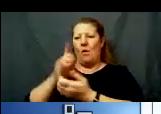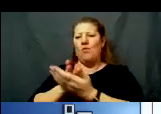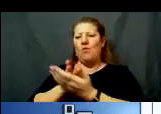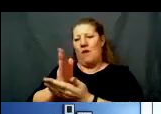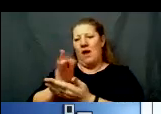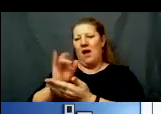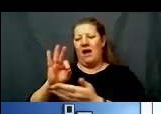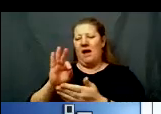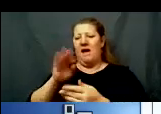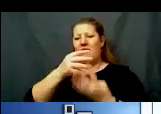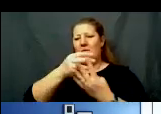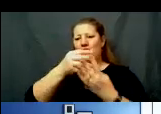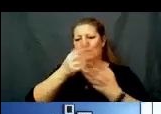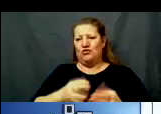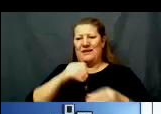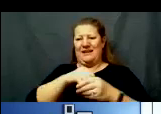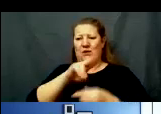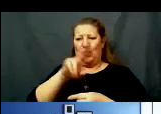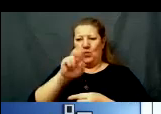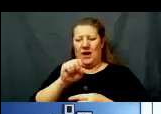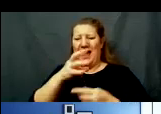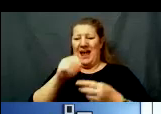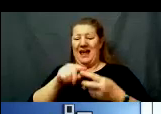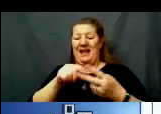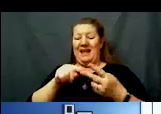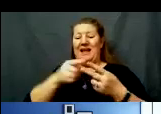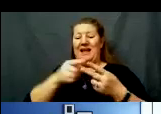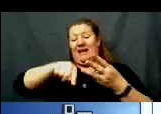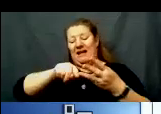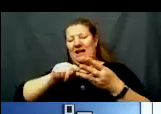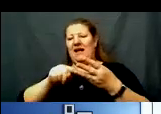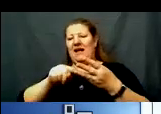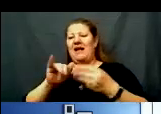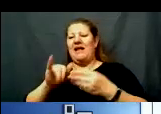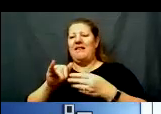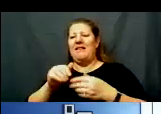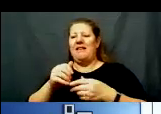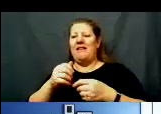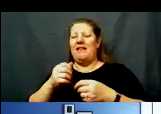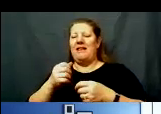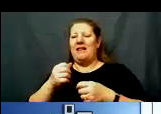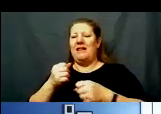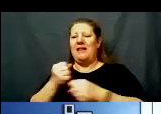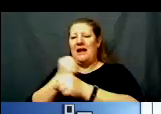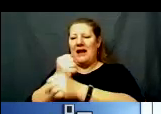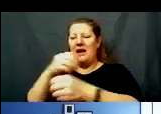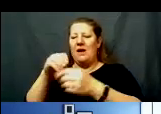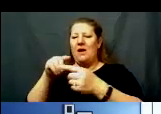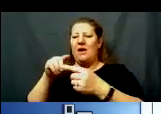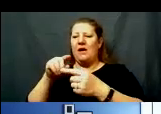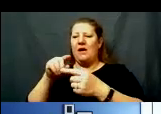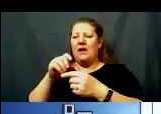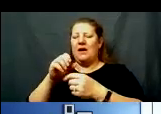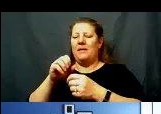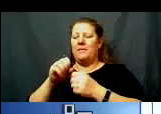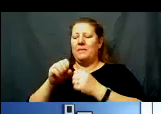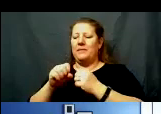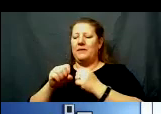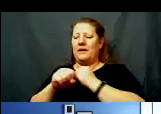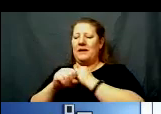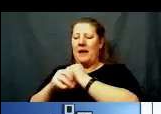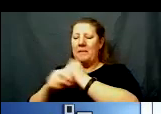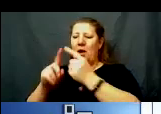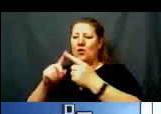also given birth to something called the Campaign to Fight Toxic Prisons. So these are all three or four of